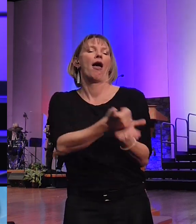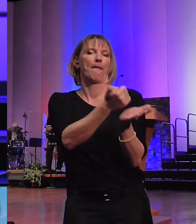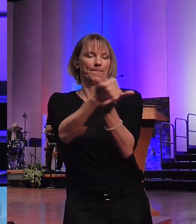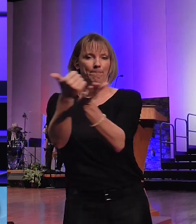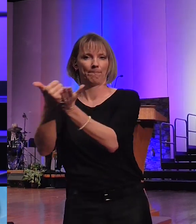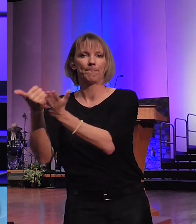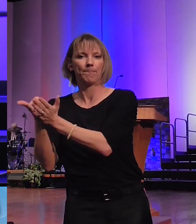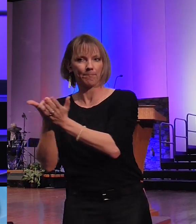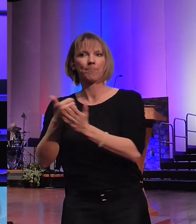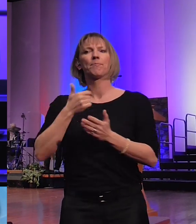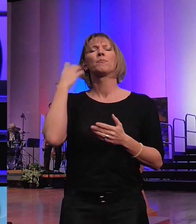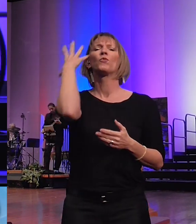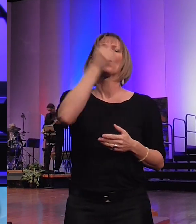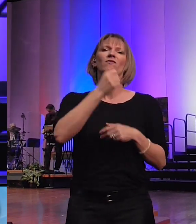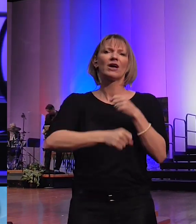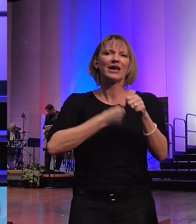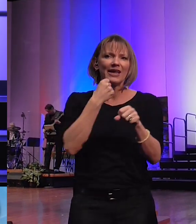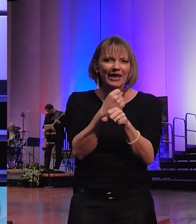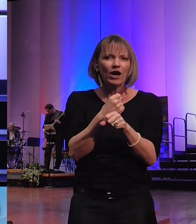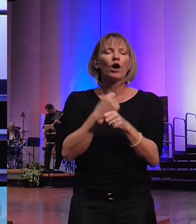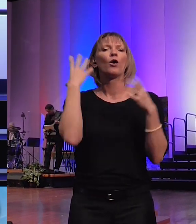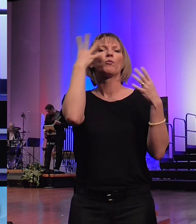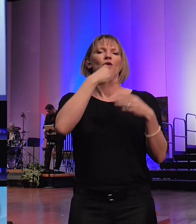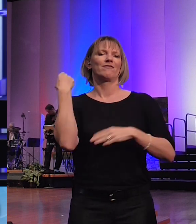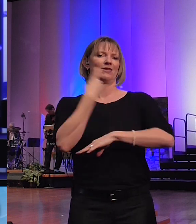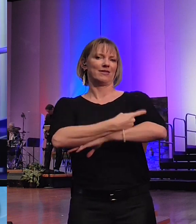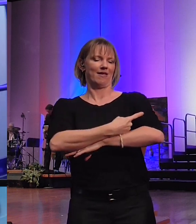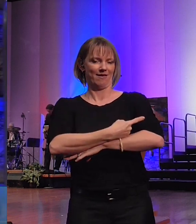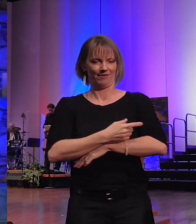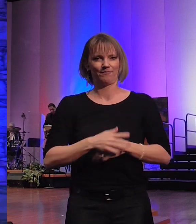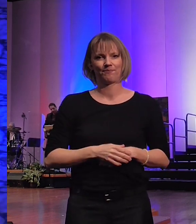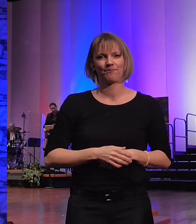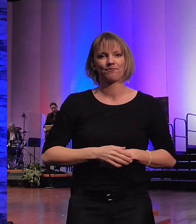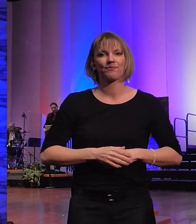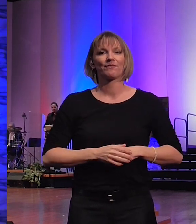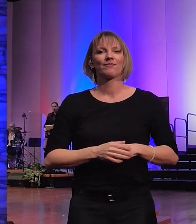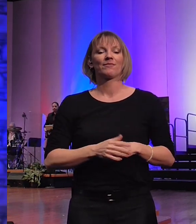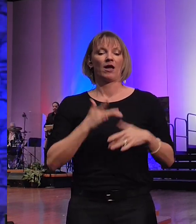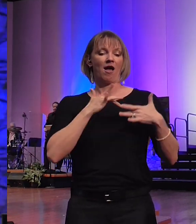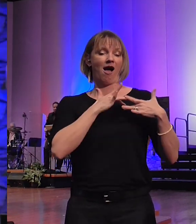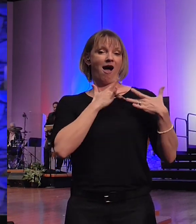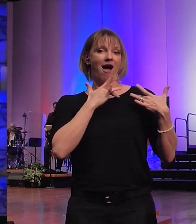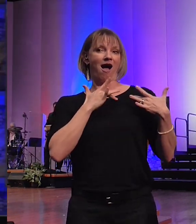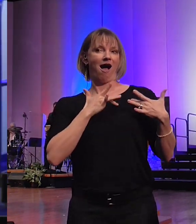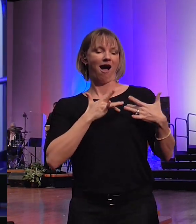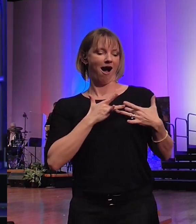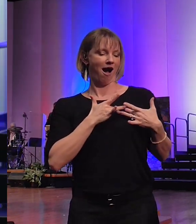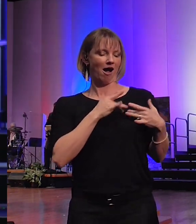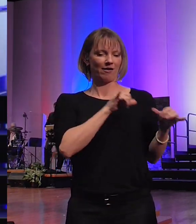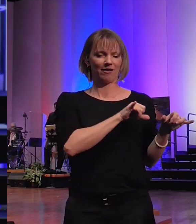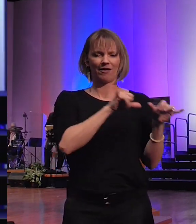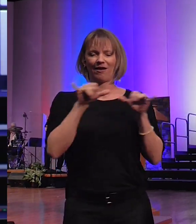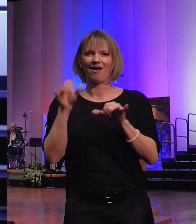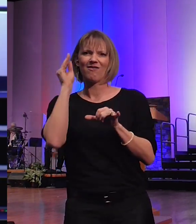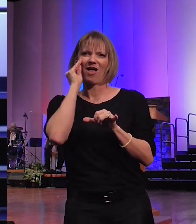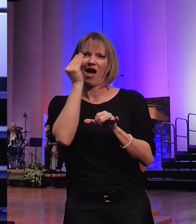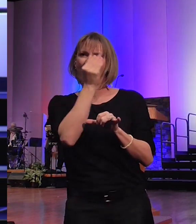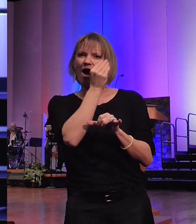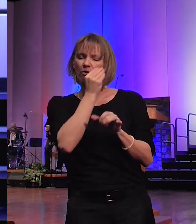is going to be a beautiful year and a beautiful day. Here we go. The heart is bloom,